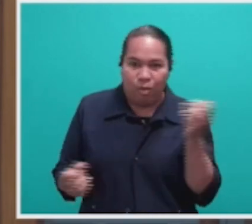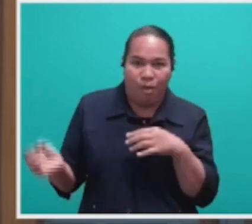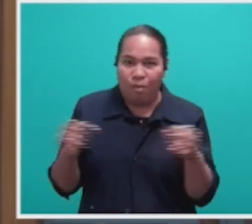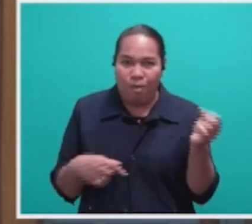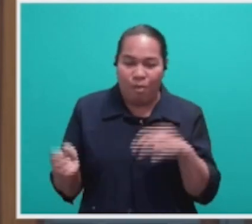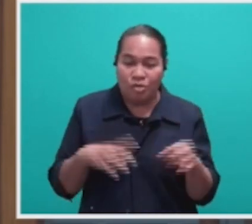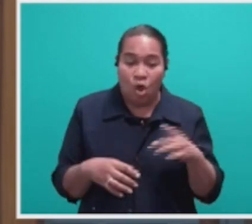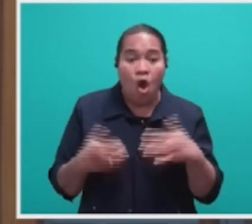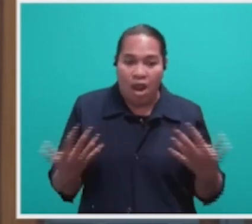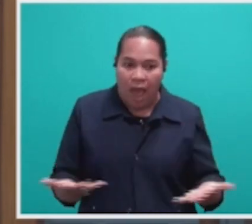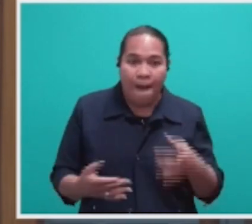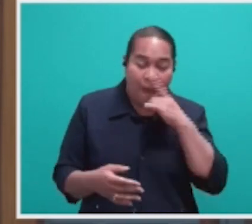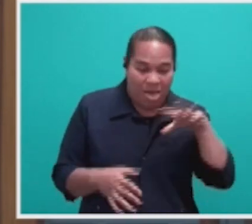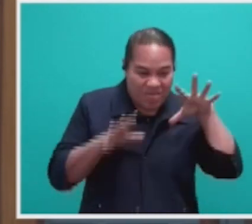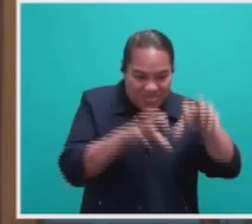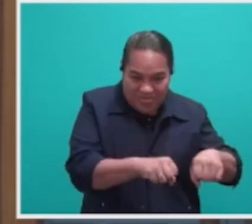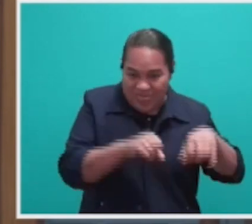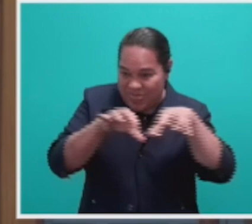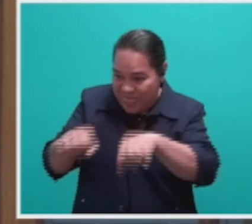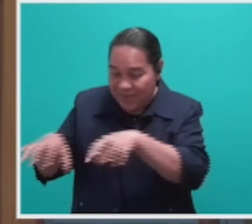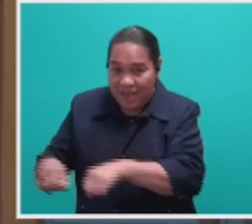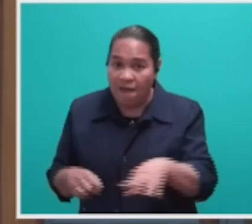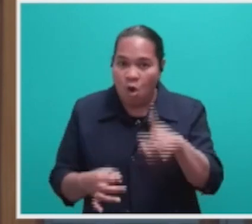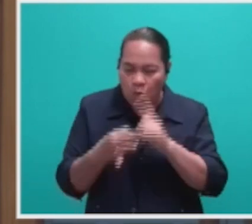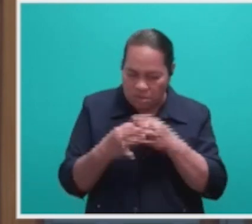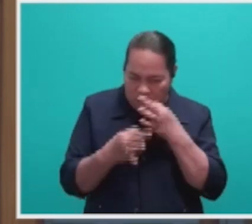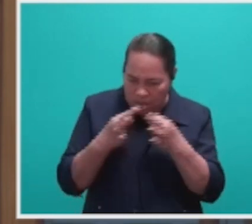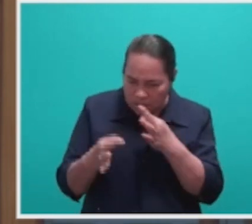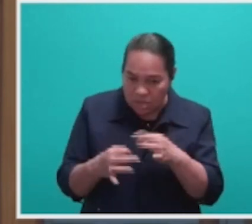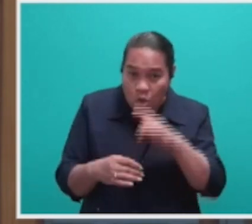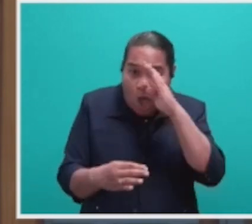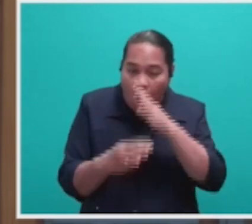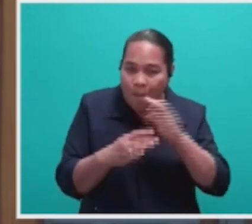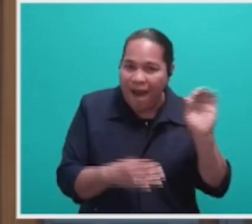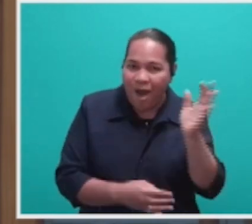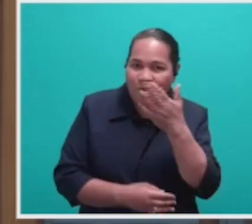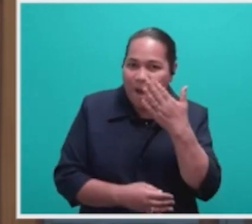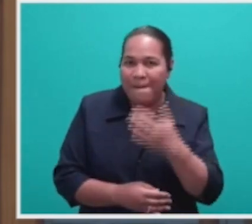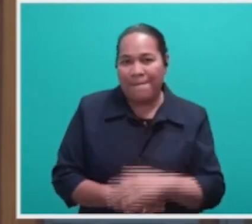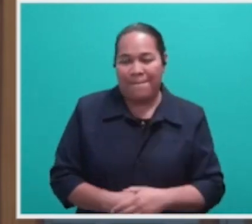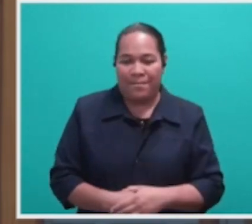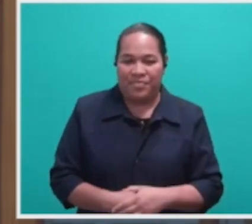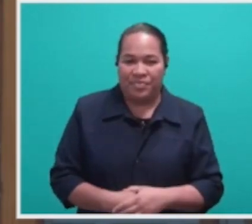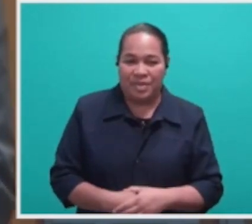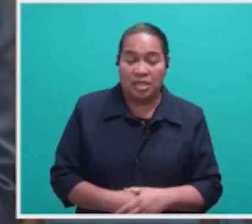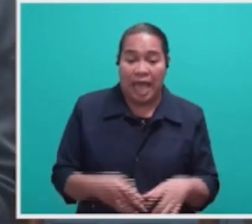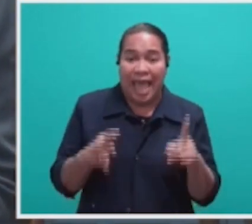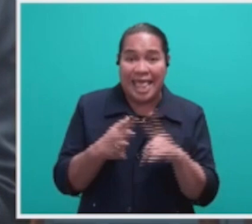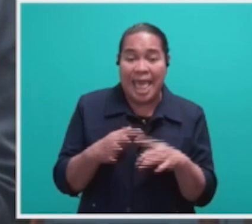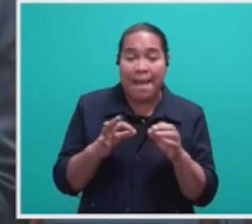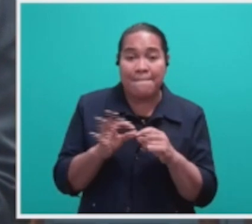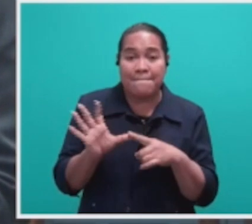have been taken in for questioning, and we hope for an outcome soon, Mr. Speaker, sir. Given that the eBay